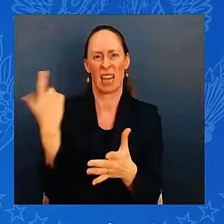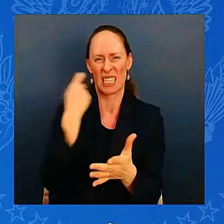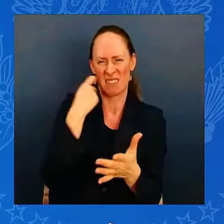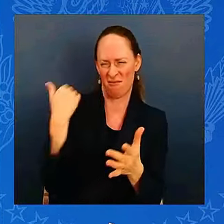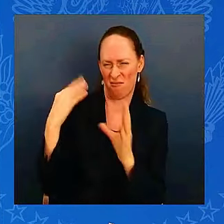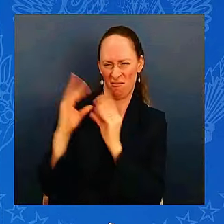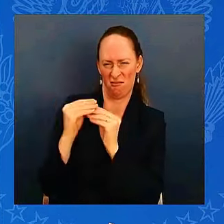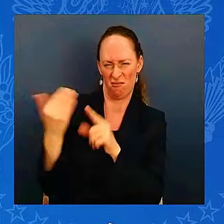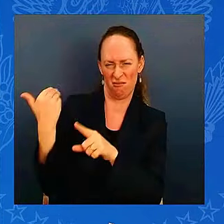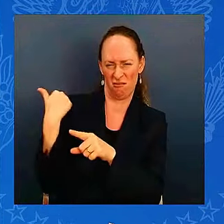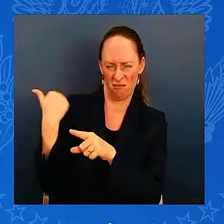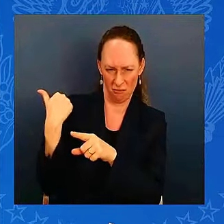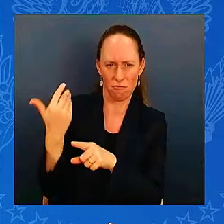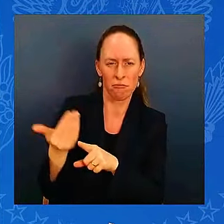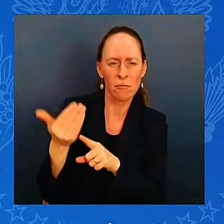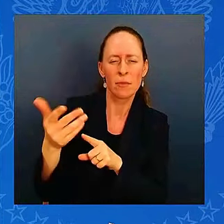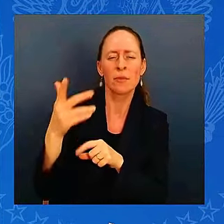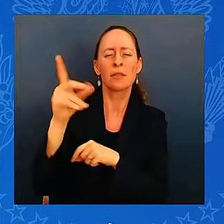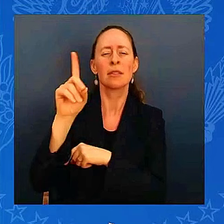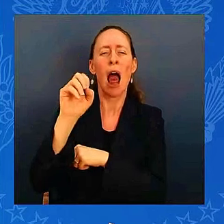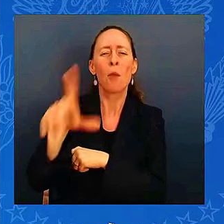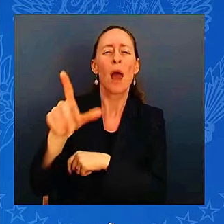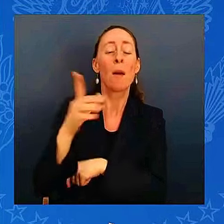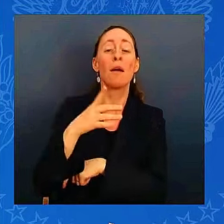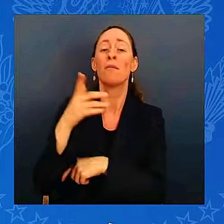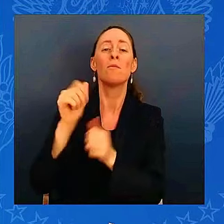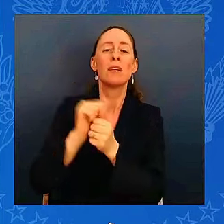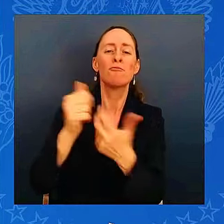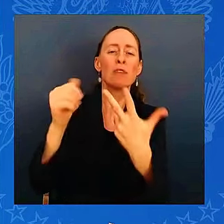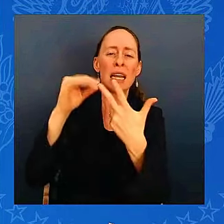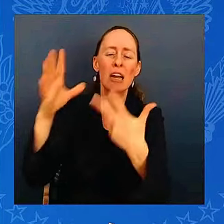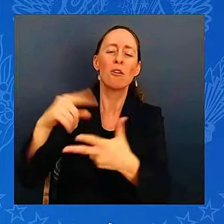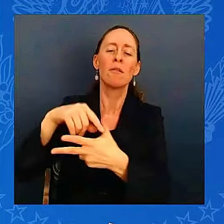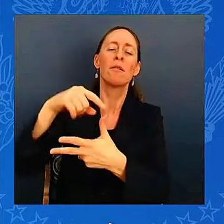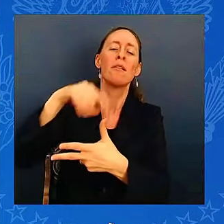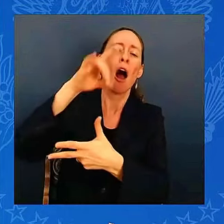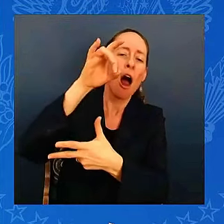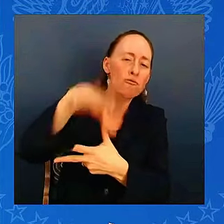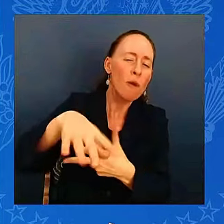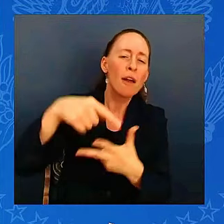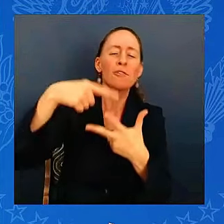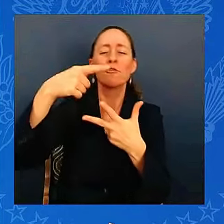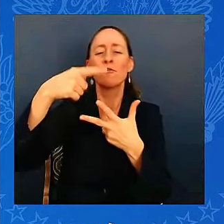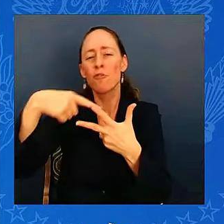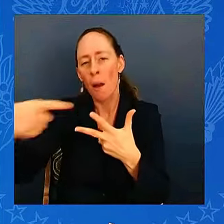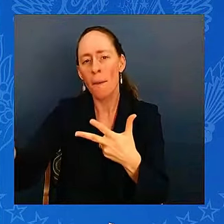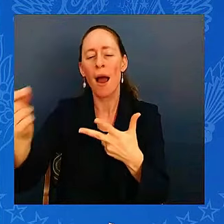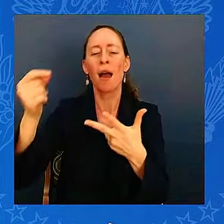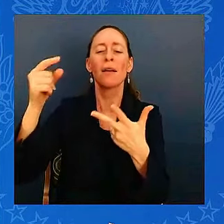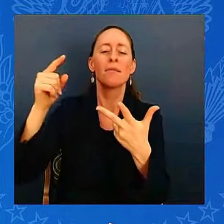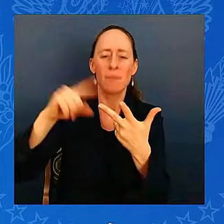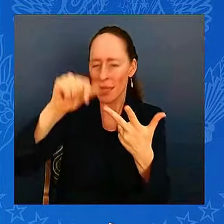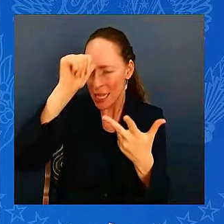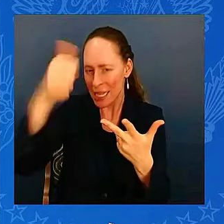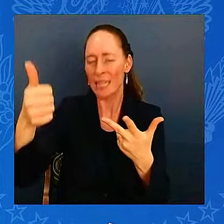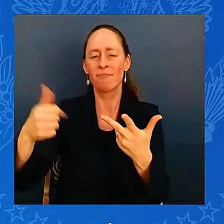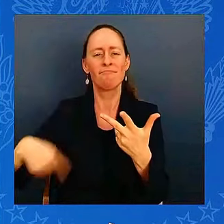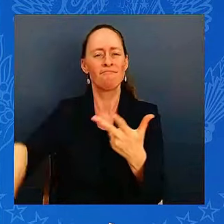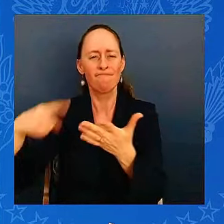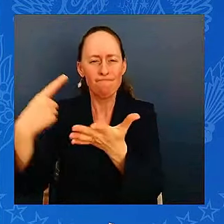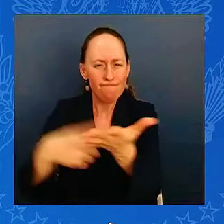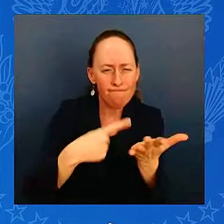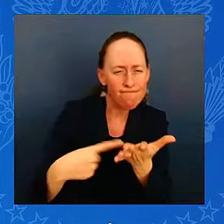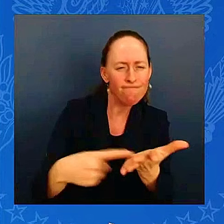India, Australia, and Japan, three of the fastest growing economies in the world. They understand you can't remain dependent on fossil